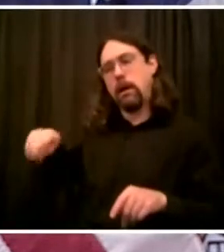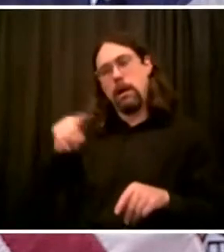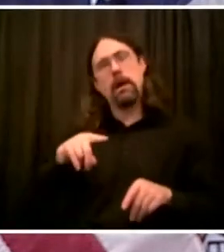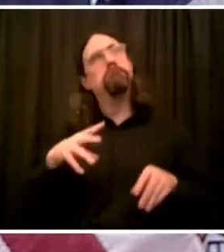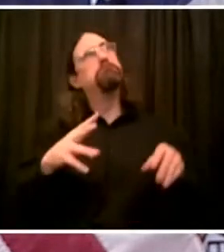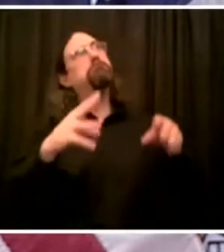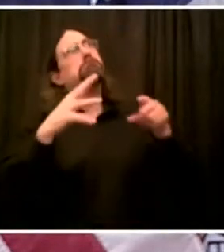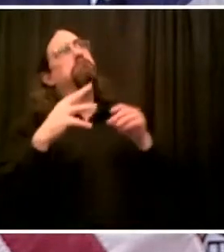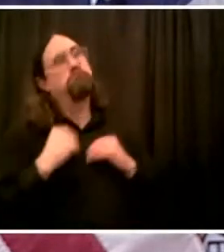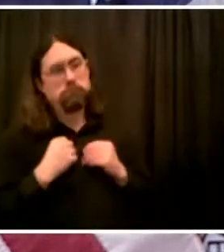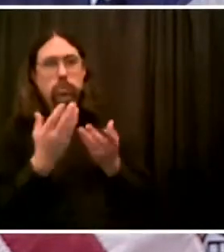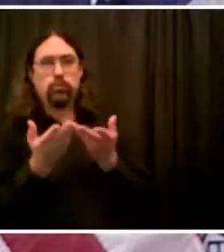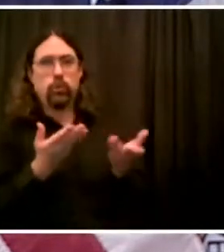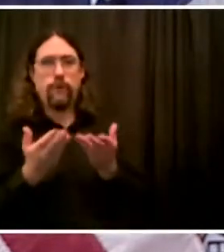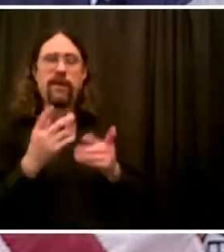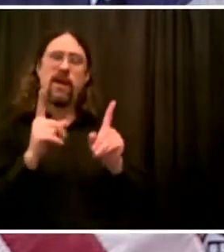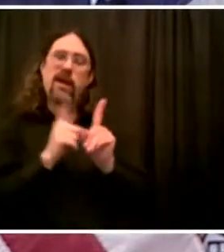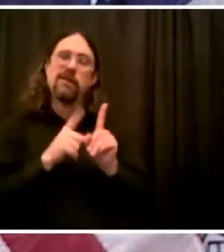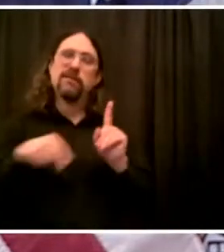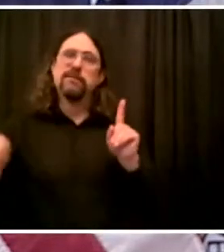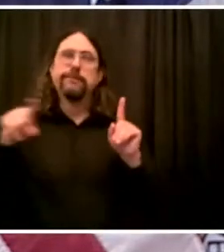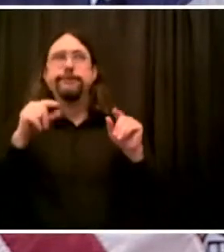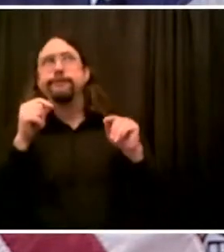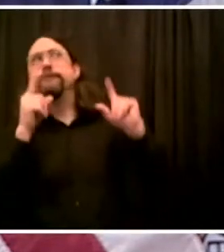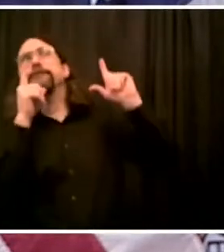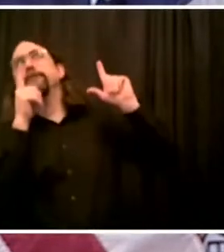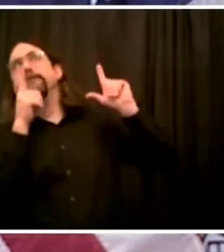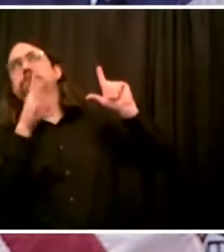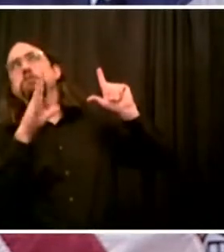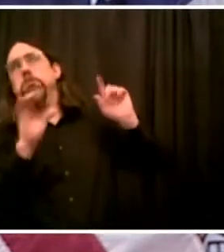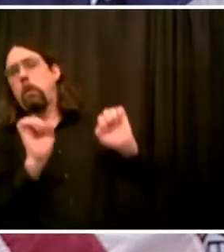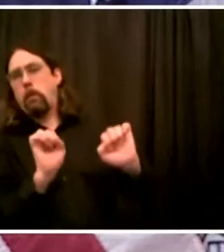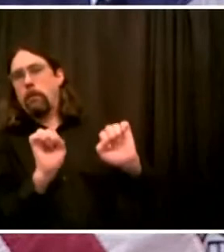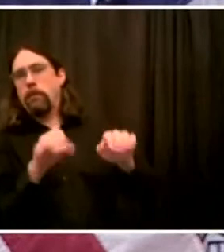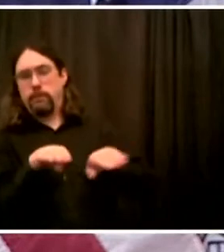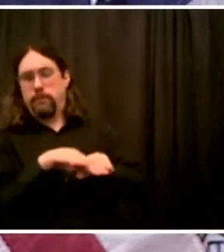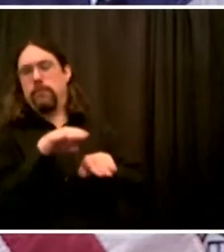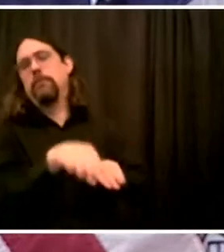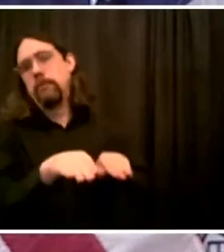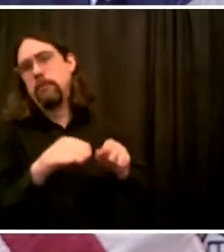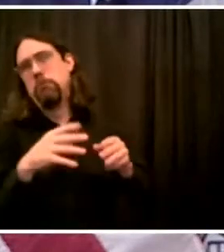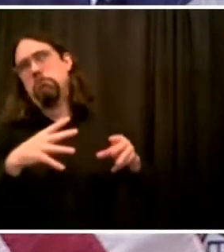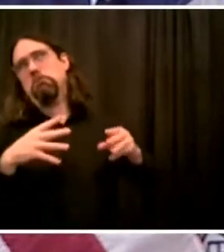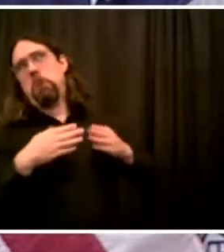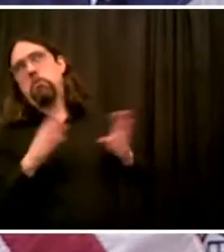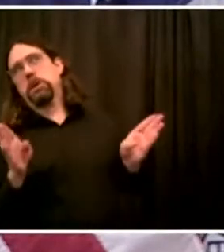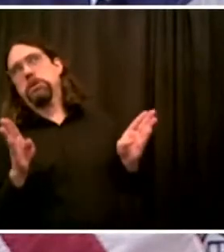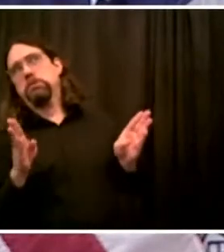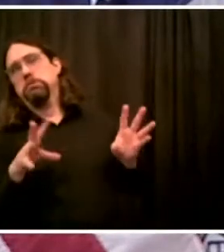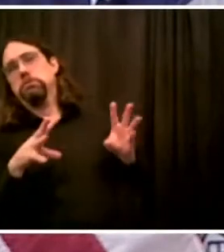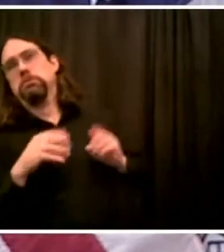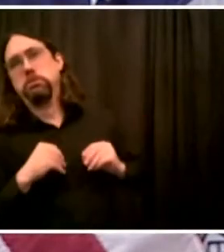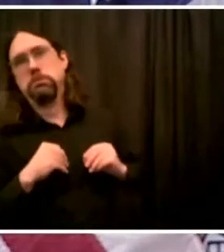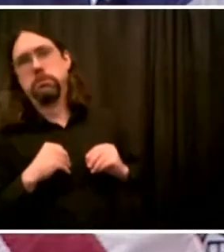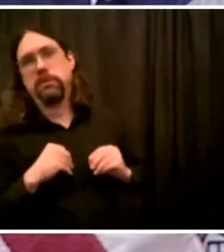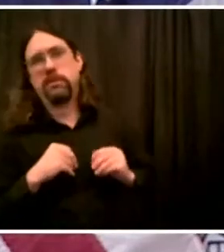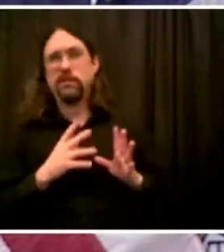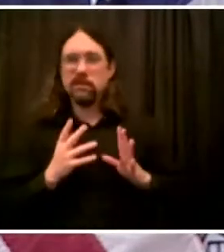painstaking, slow, difficult work. So any even marginal step forward helps. Even a single night where someone comes off the street